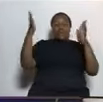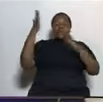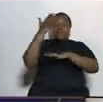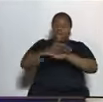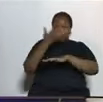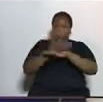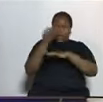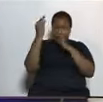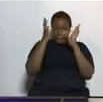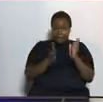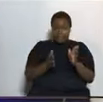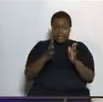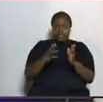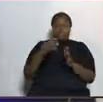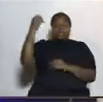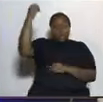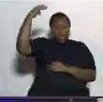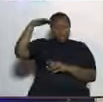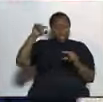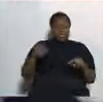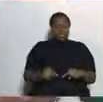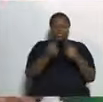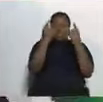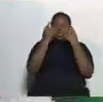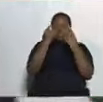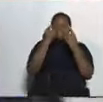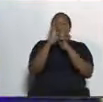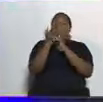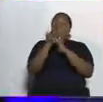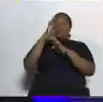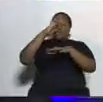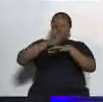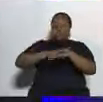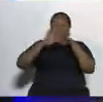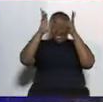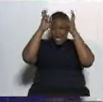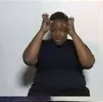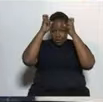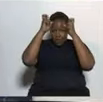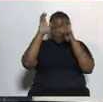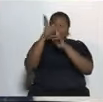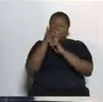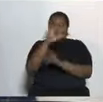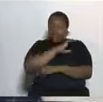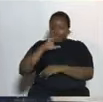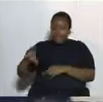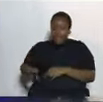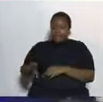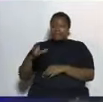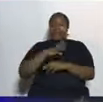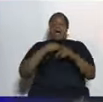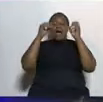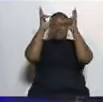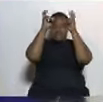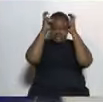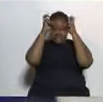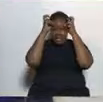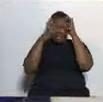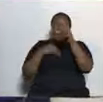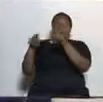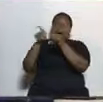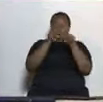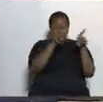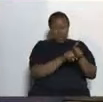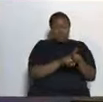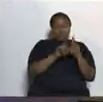coming. Revelation's conflict is between good and evil, between Christ and Satan. The devil will try